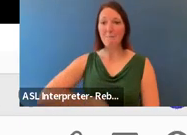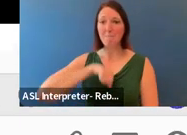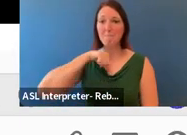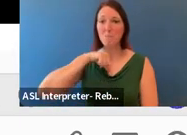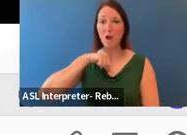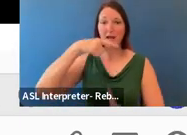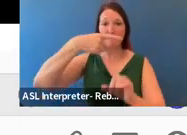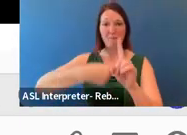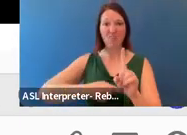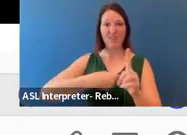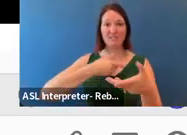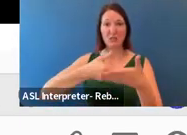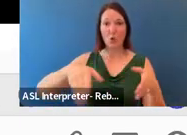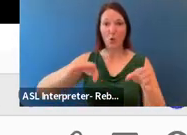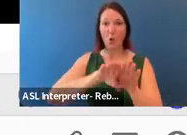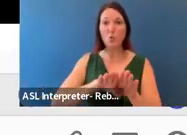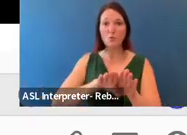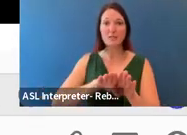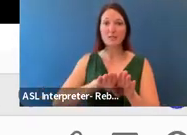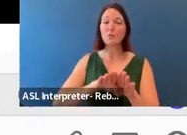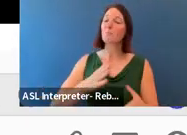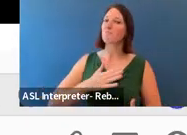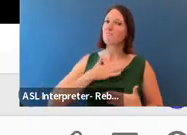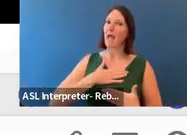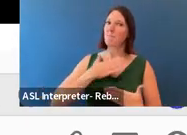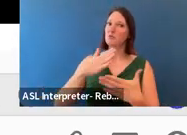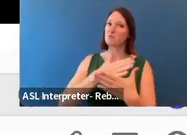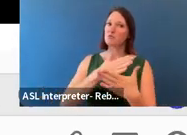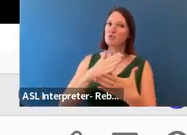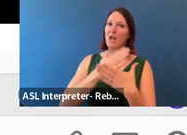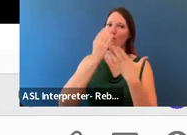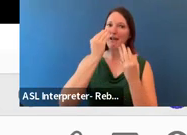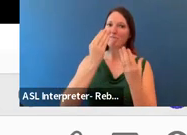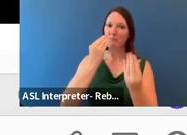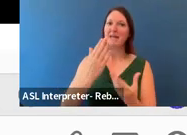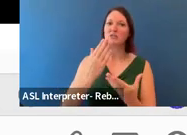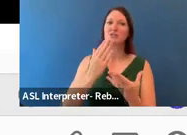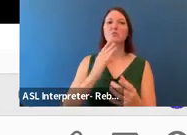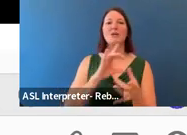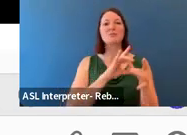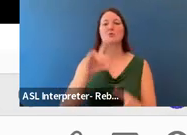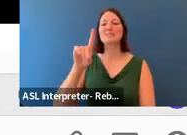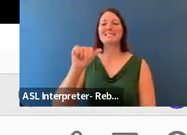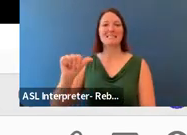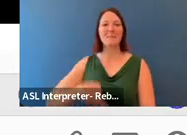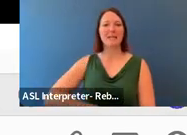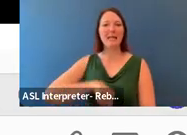very pleased to share some information with you on Disability Pride. Next slide, please.